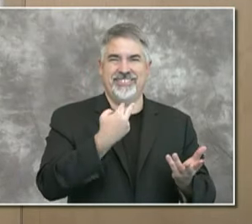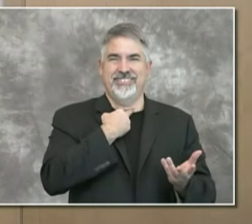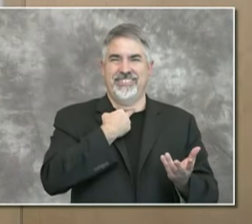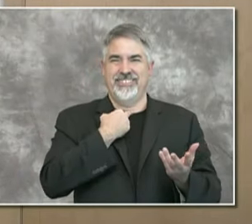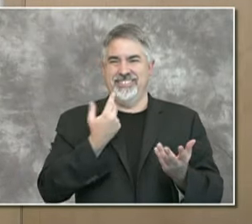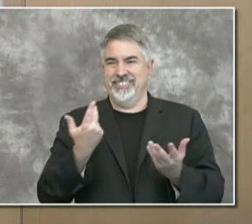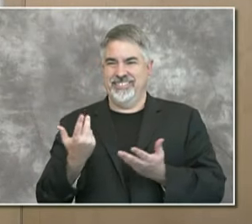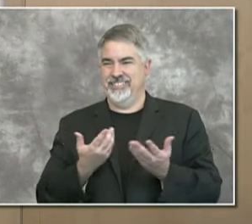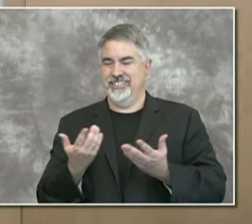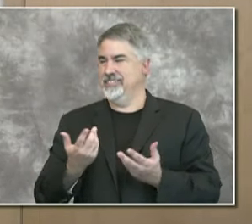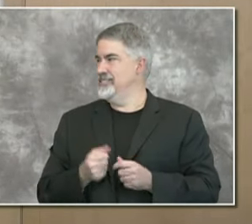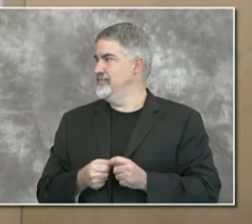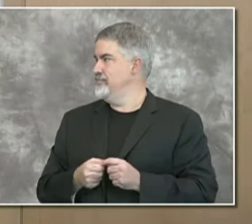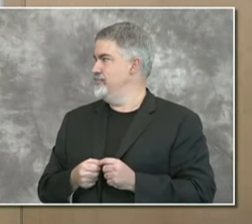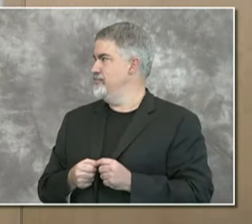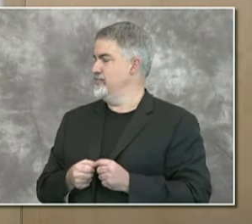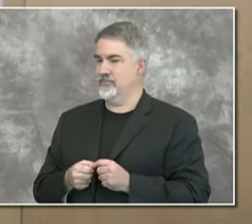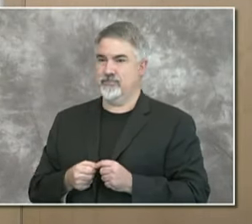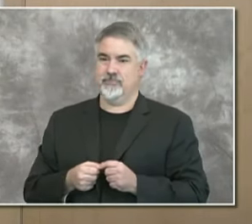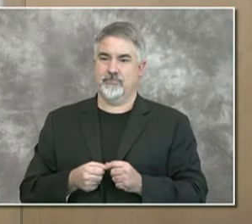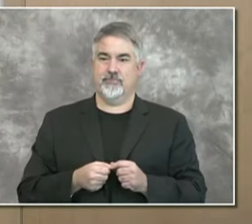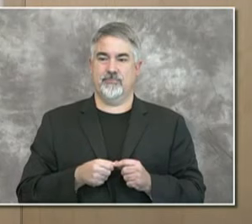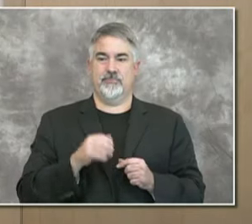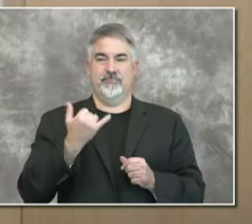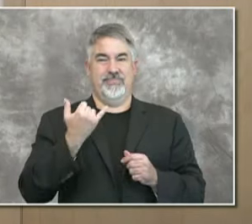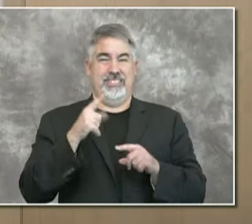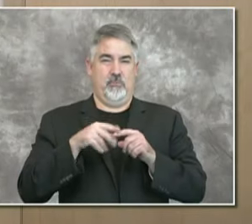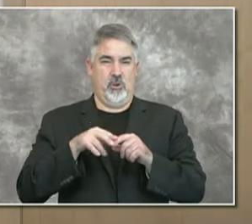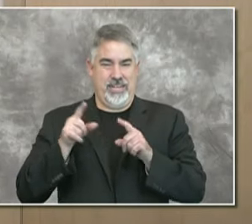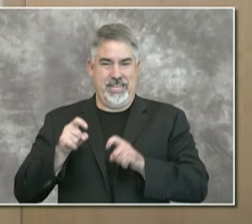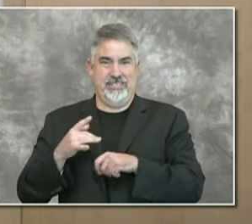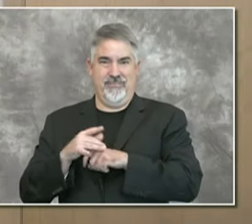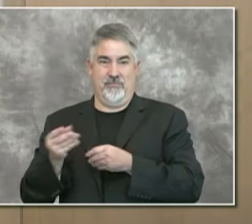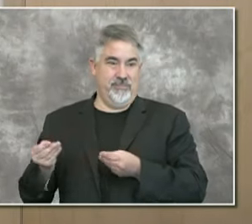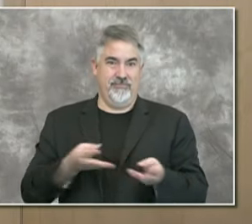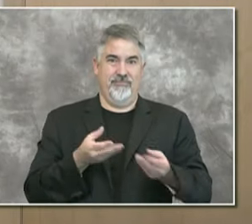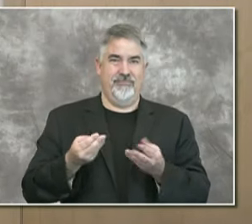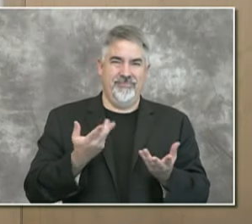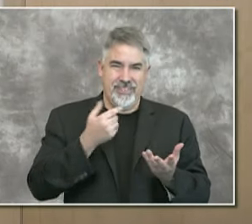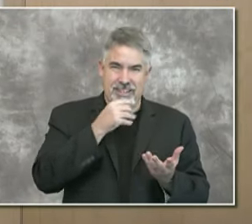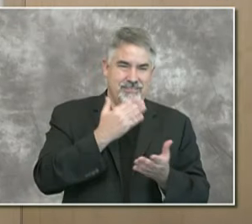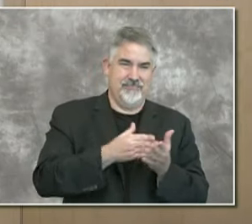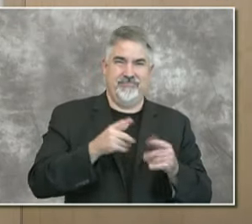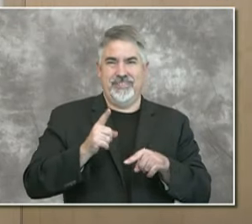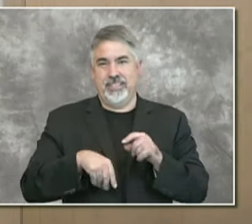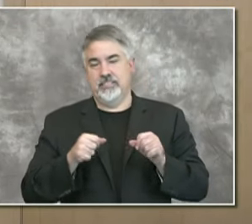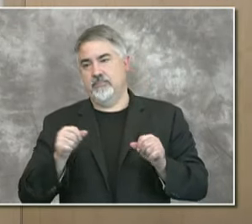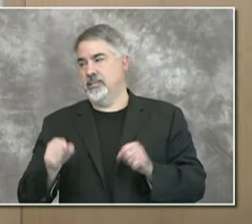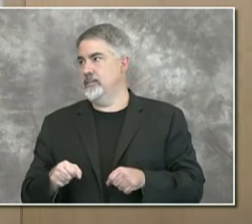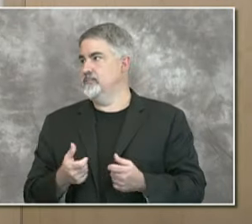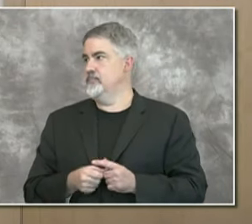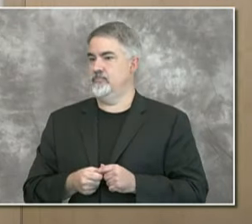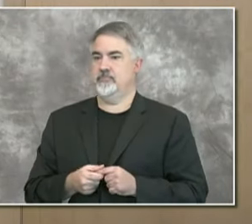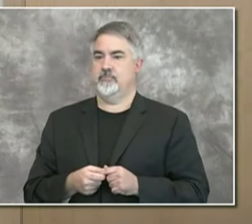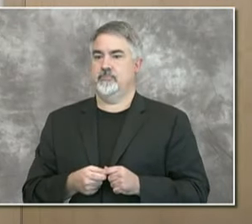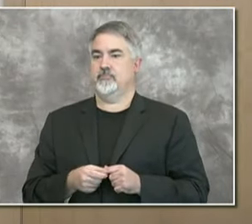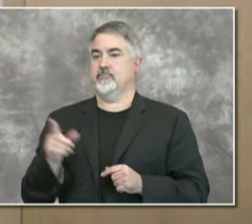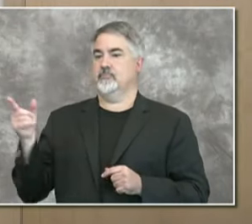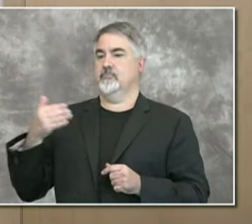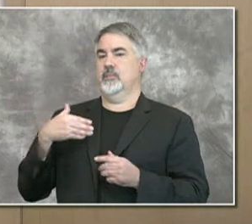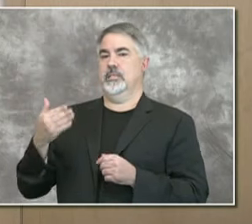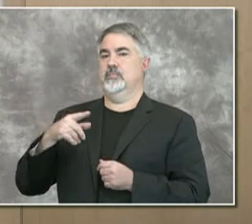strategy that's being used, it depends upon the testing capacity in one's jurisdiction. And so her follow-up was, when a patient